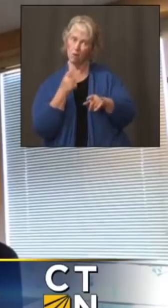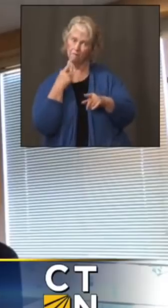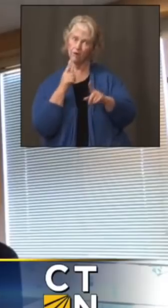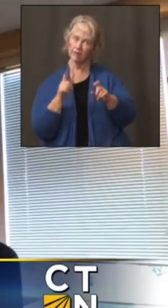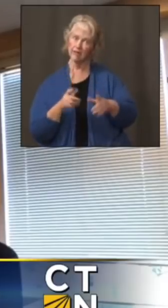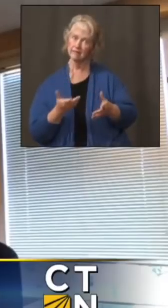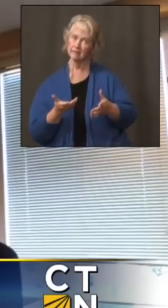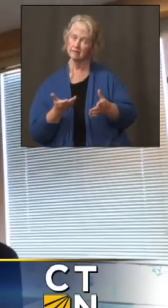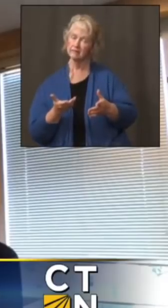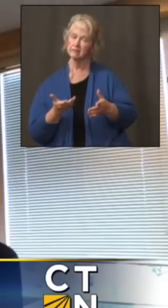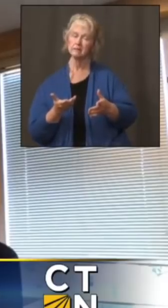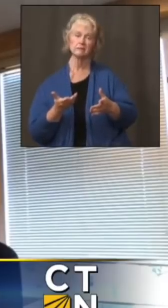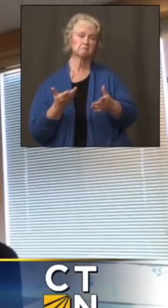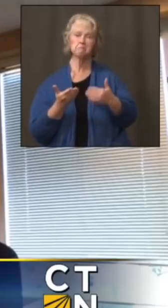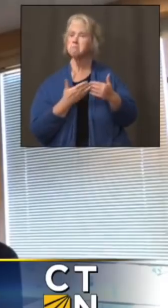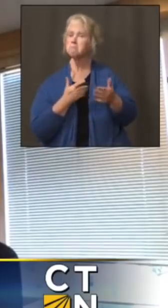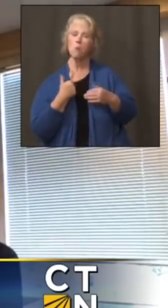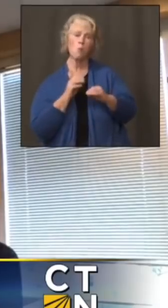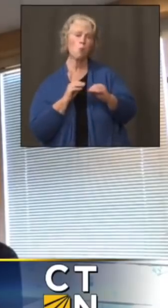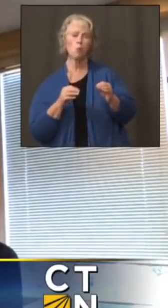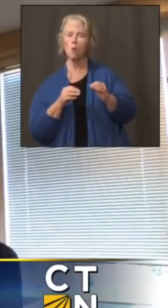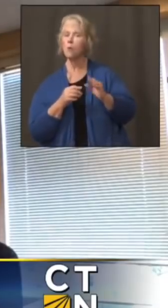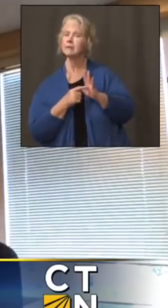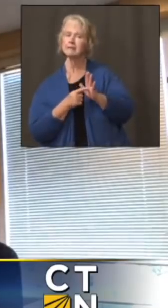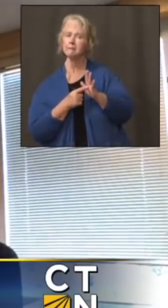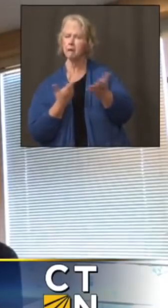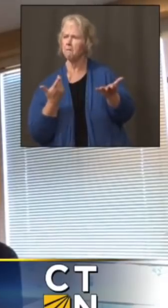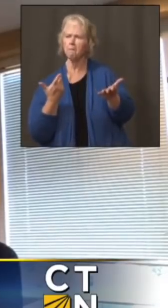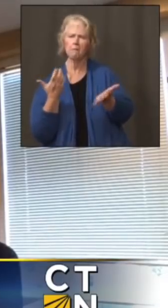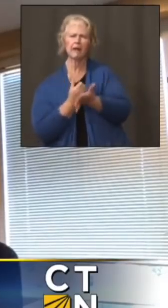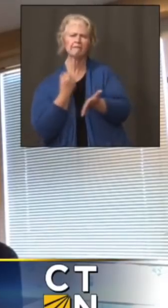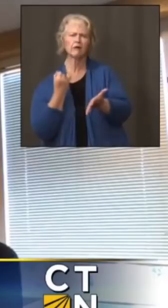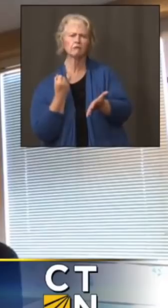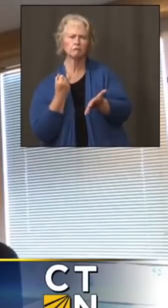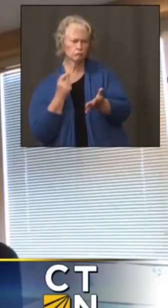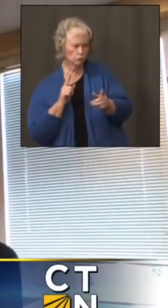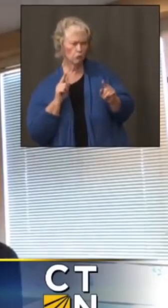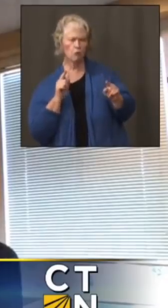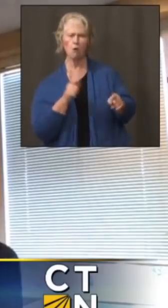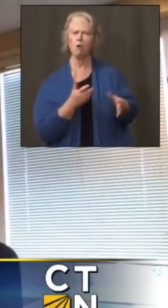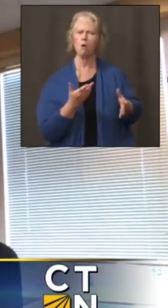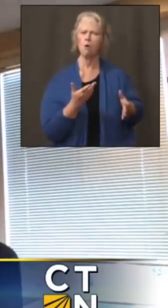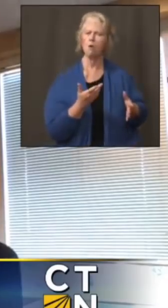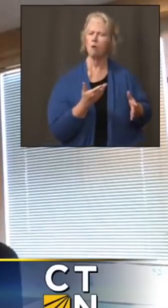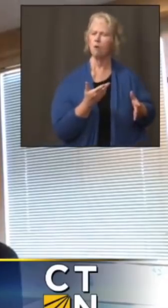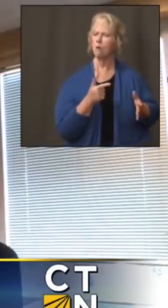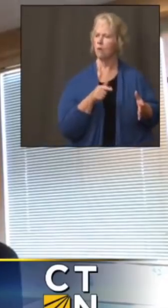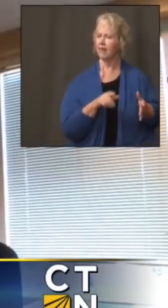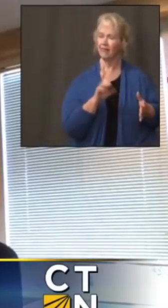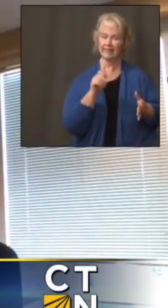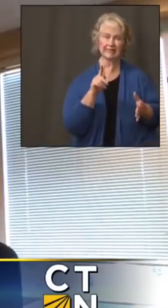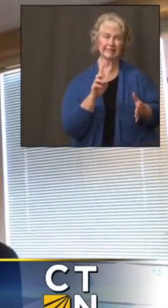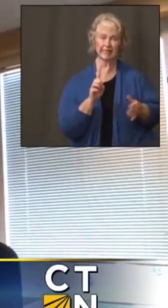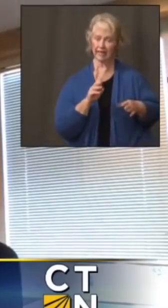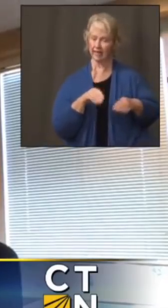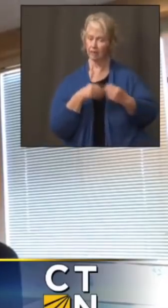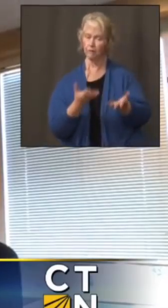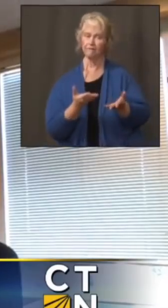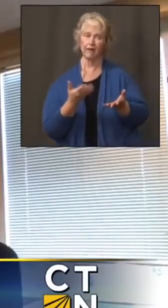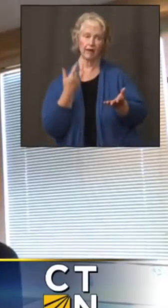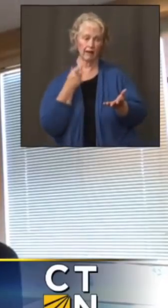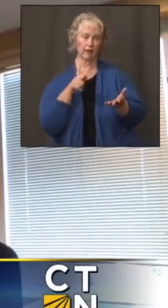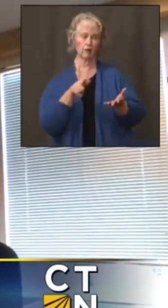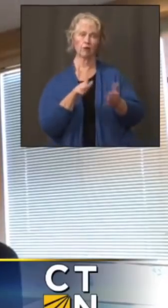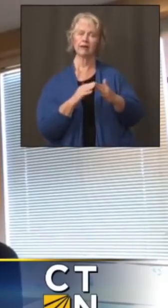symptoms. Take advantage of the testing opportunities that the state is setting up in your